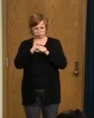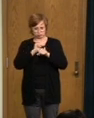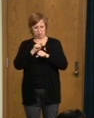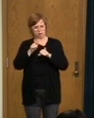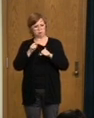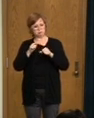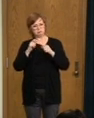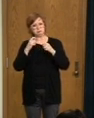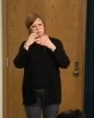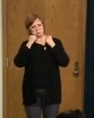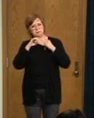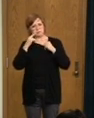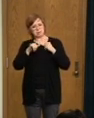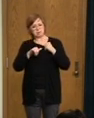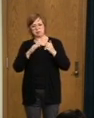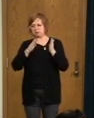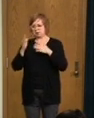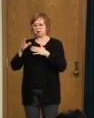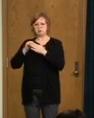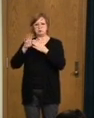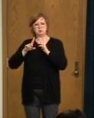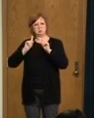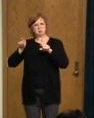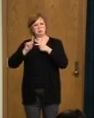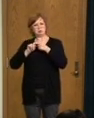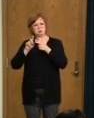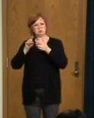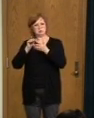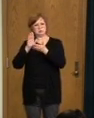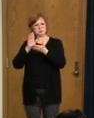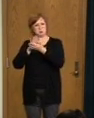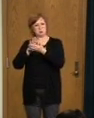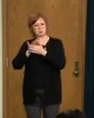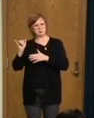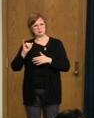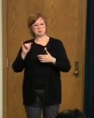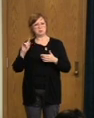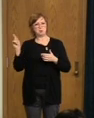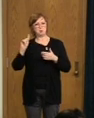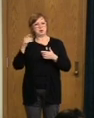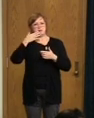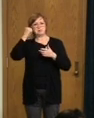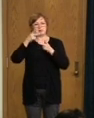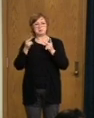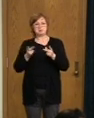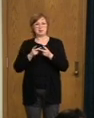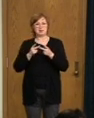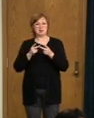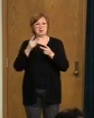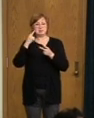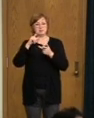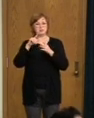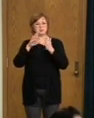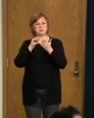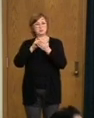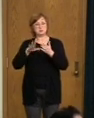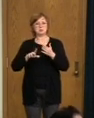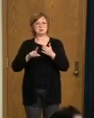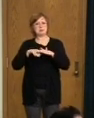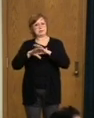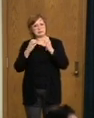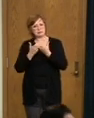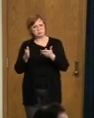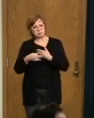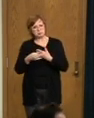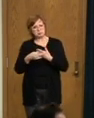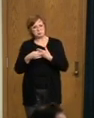job, and preserve the opportunity for our students to go to school. And we truly believe that is the best place for our students to be, is in a classroom, to whatever